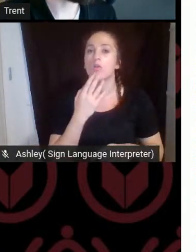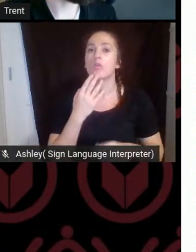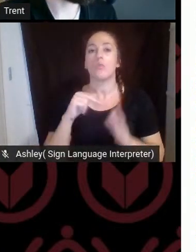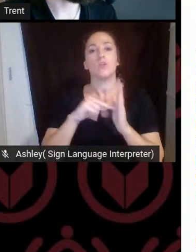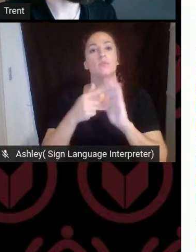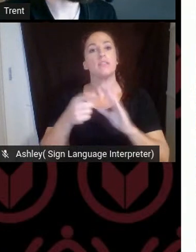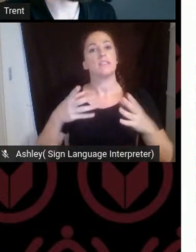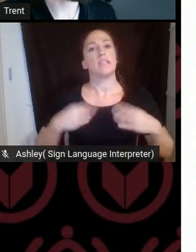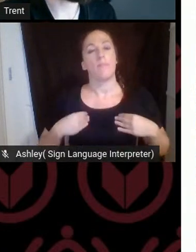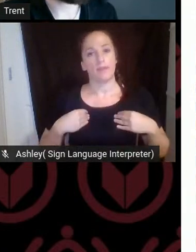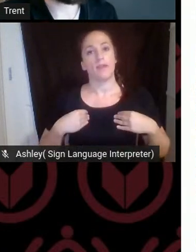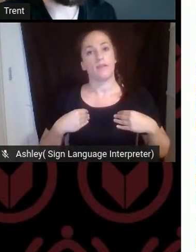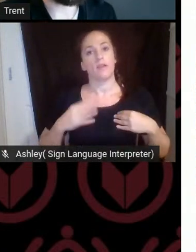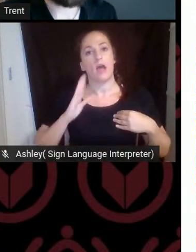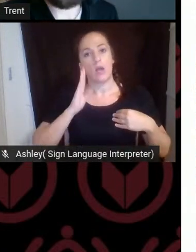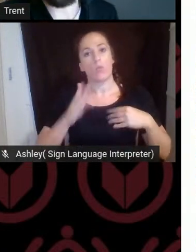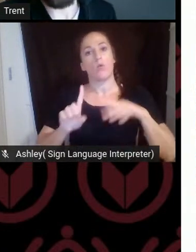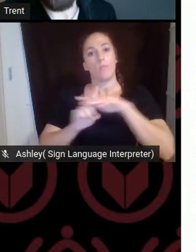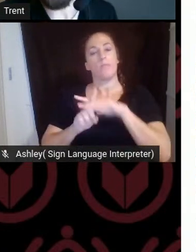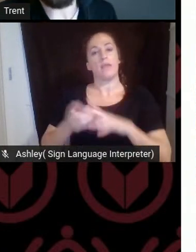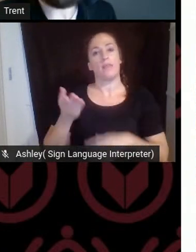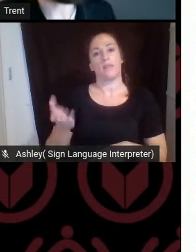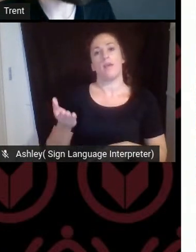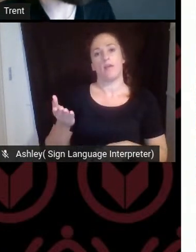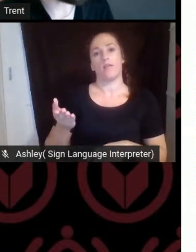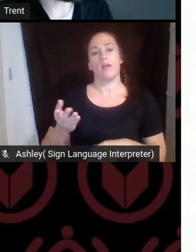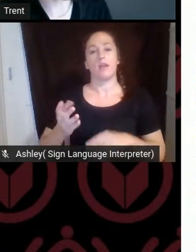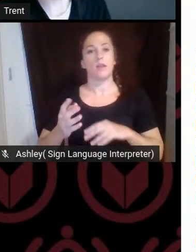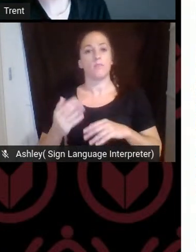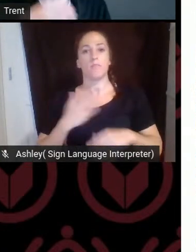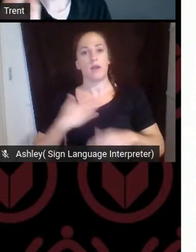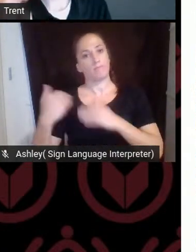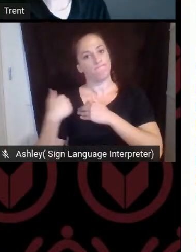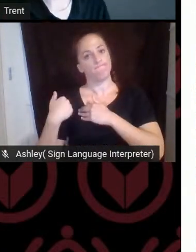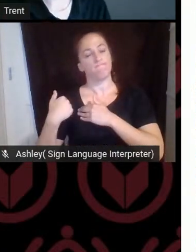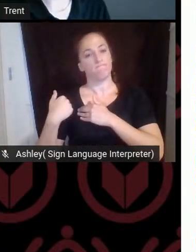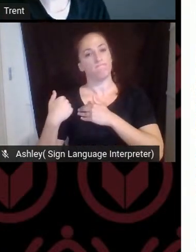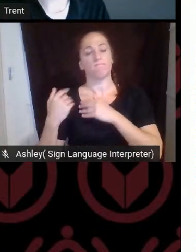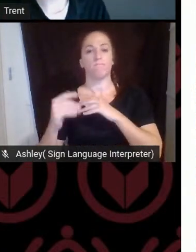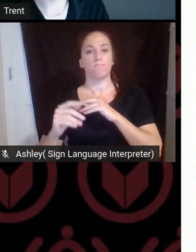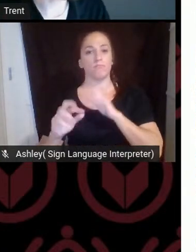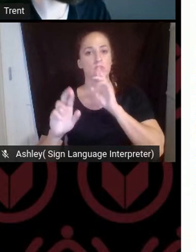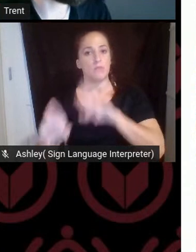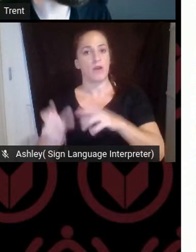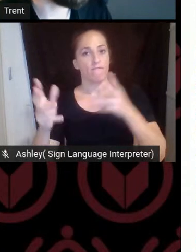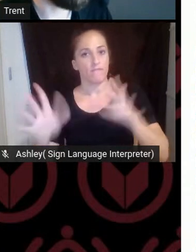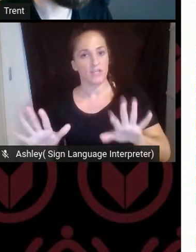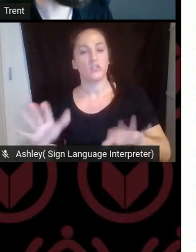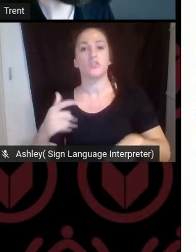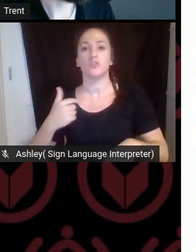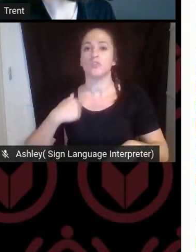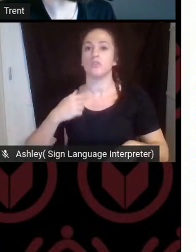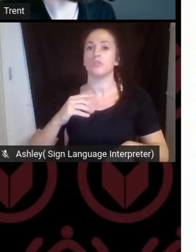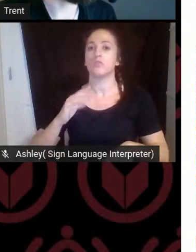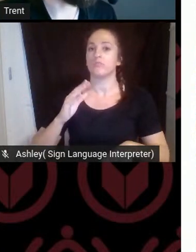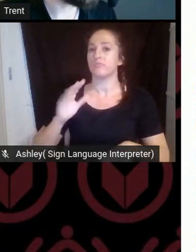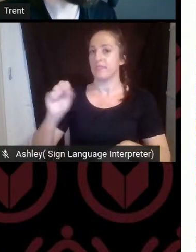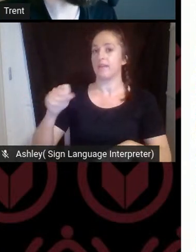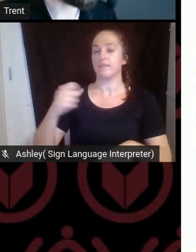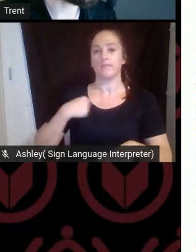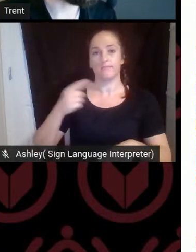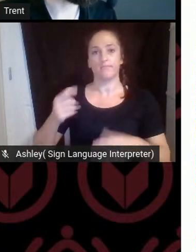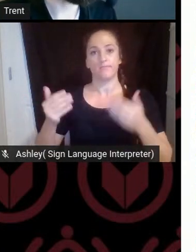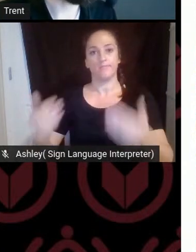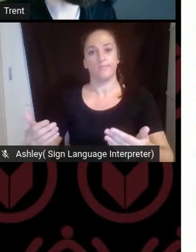event, and it's something that I've replied to. Whoever sent me that invite knows that I've said yes, that I'm going to go. The